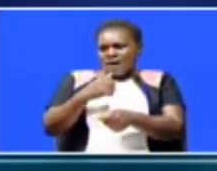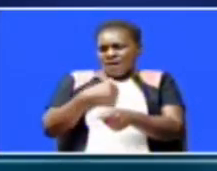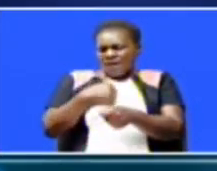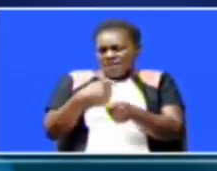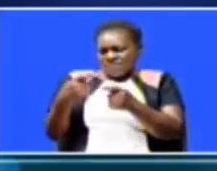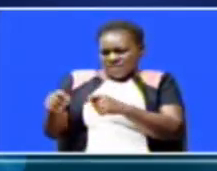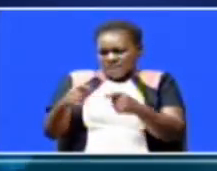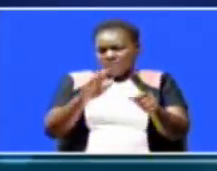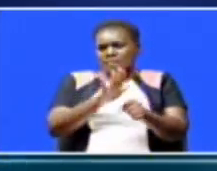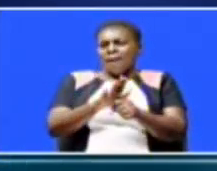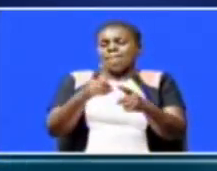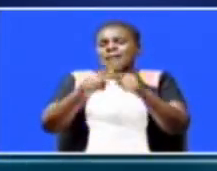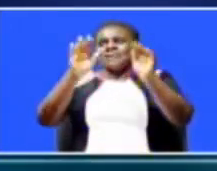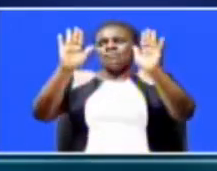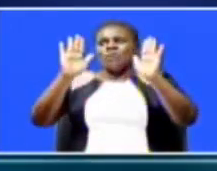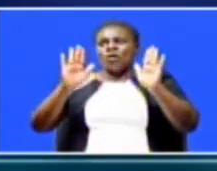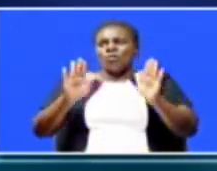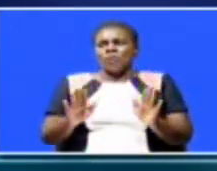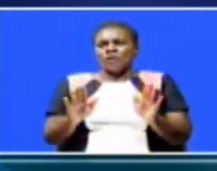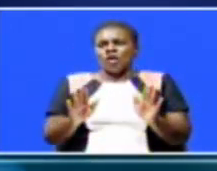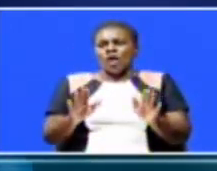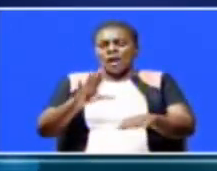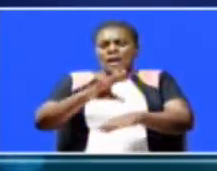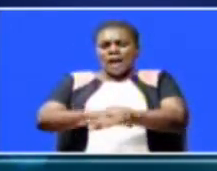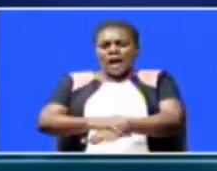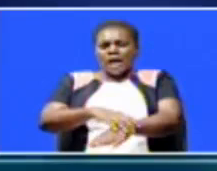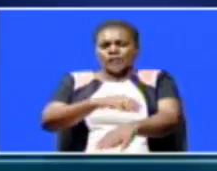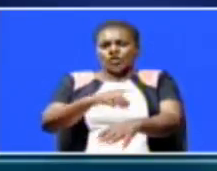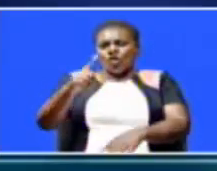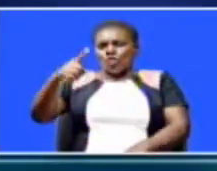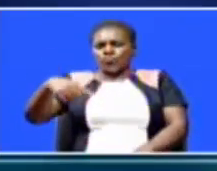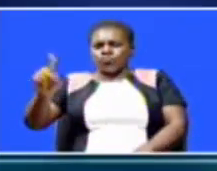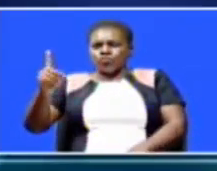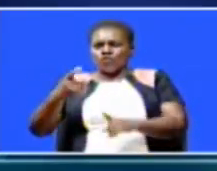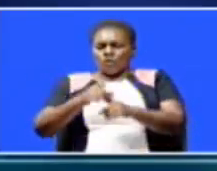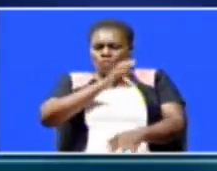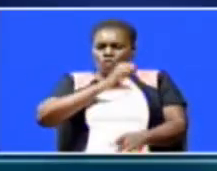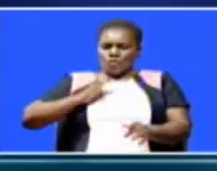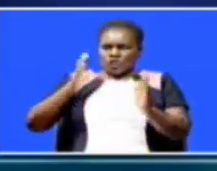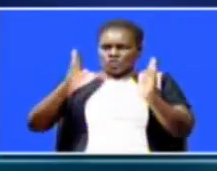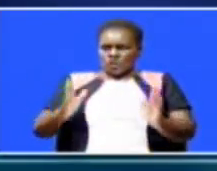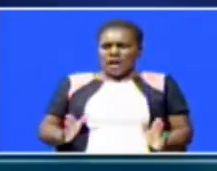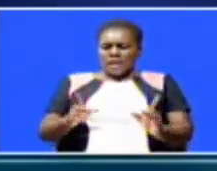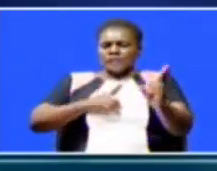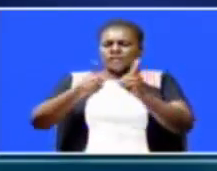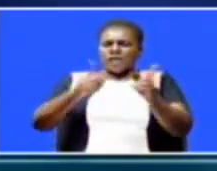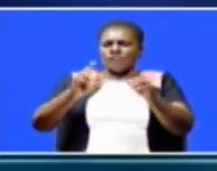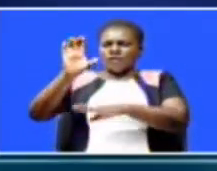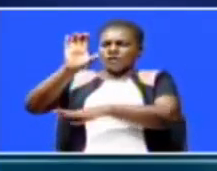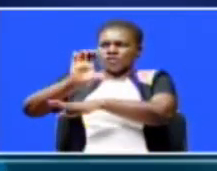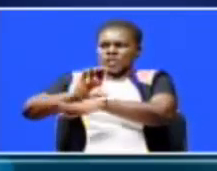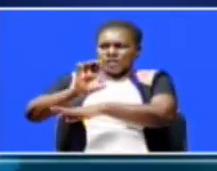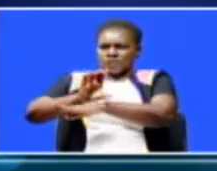effort. But more important is to seek authority from the resident district commissioner to be able to travel to church since